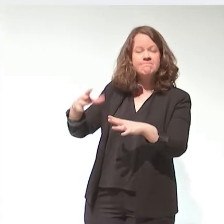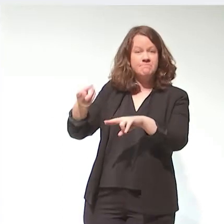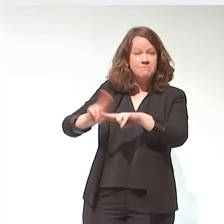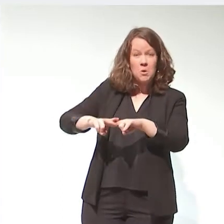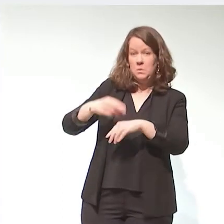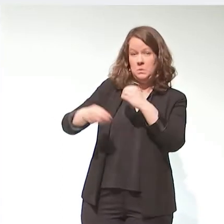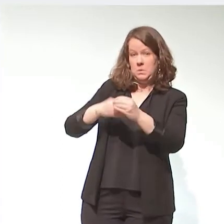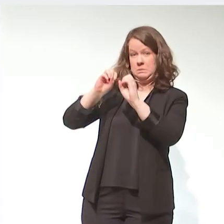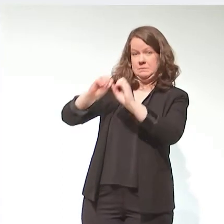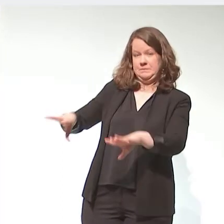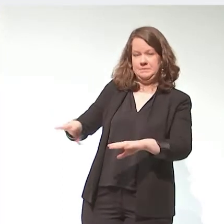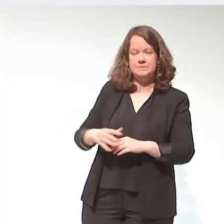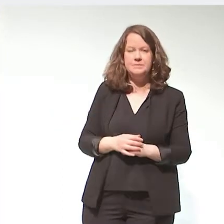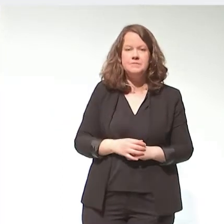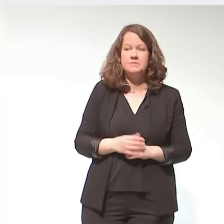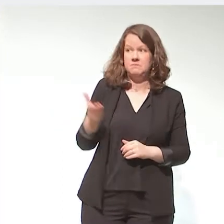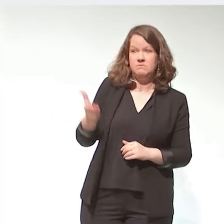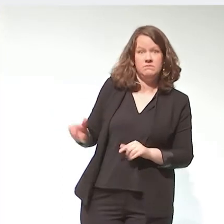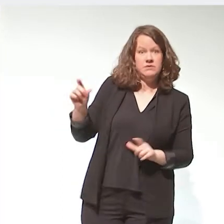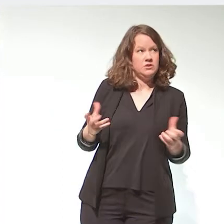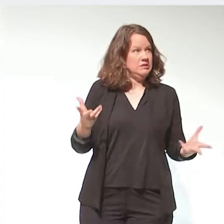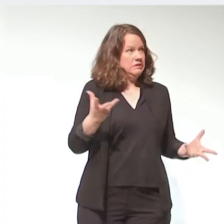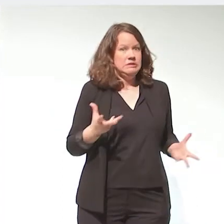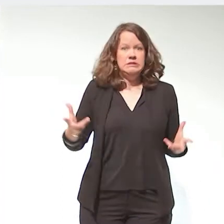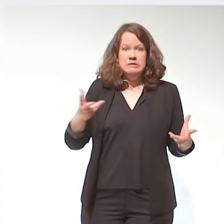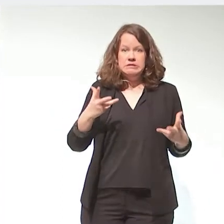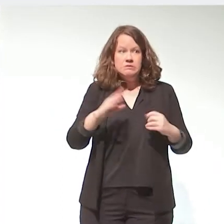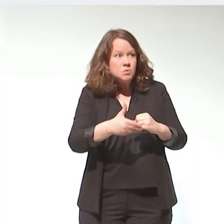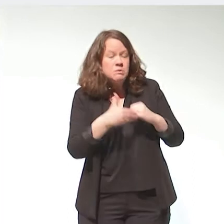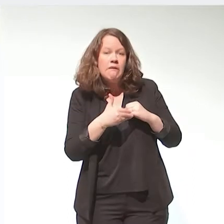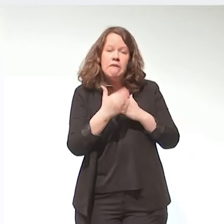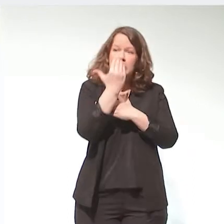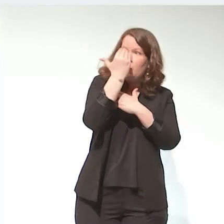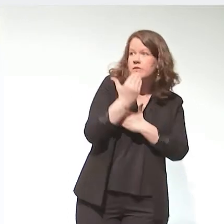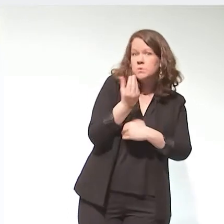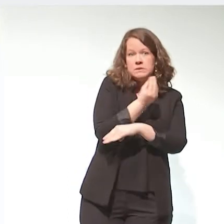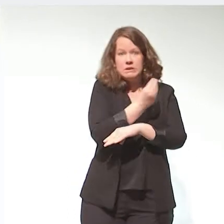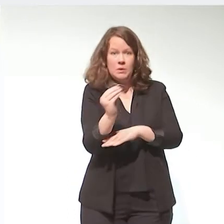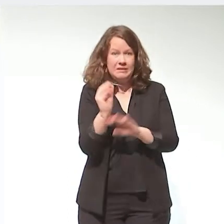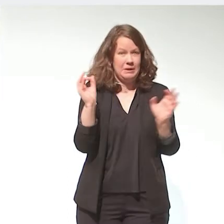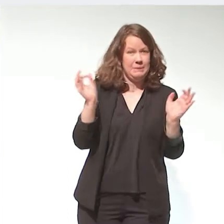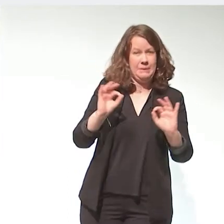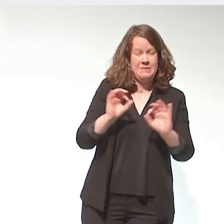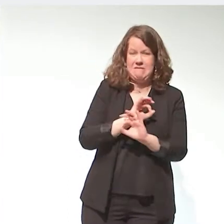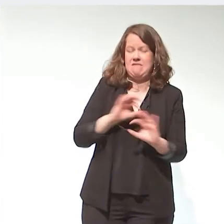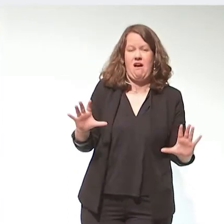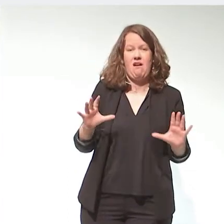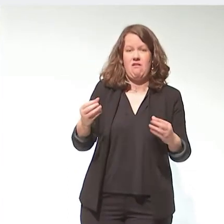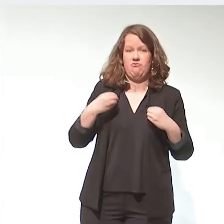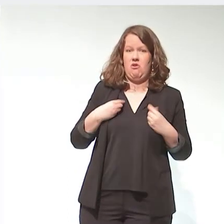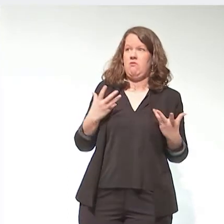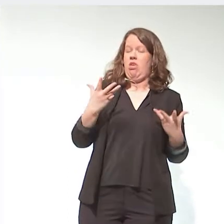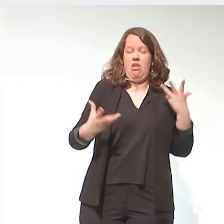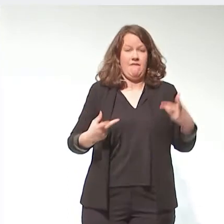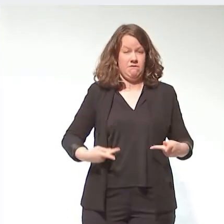from abandon. They are being abandoned or killed. They also suffer from